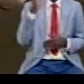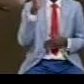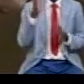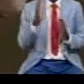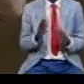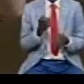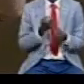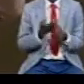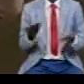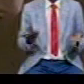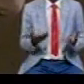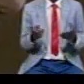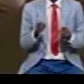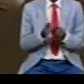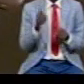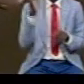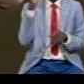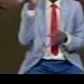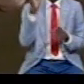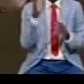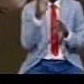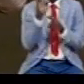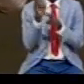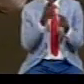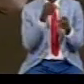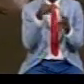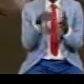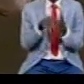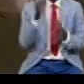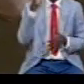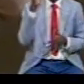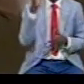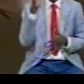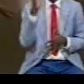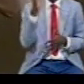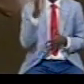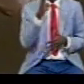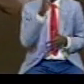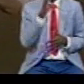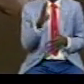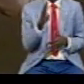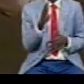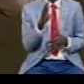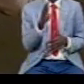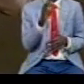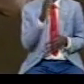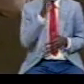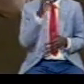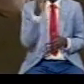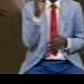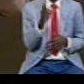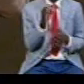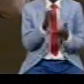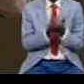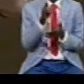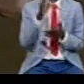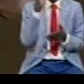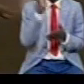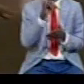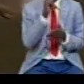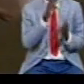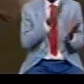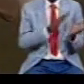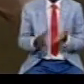And as you listen to these testimonies, be rest assured that you will not leave this place tonight